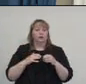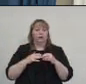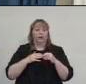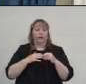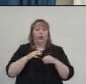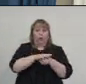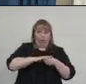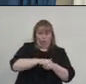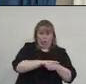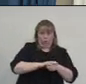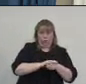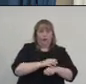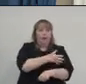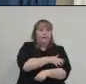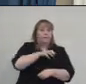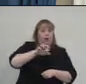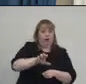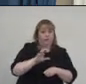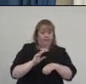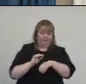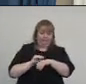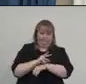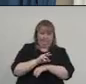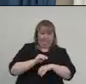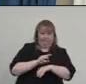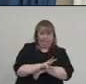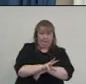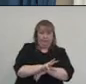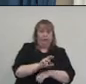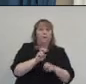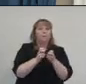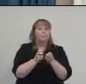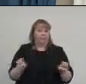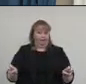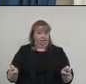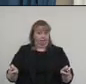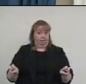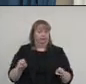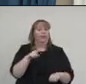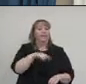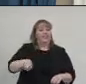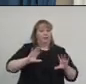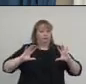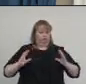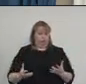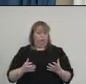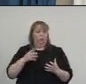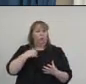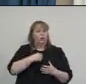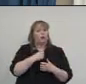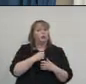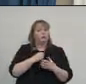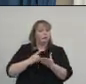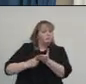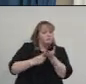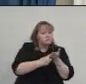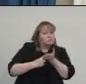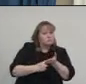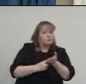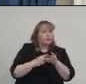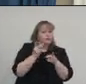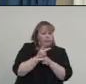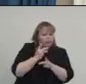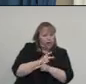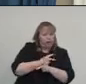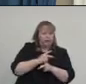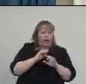as they work through the necessary requirements to reopen and share best practices and guidelines for local communities. The